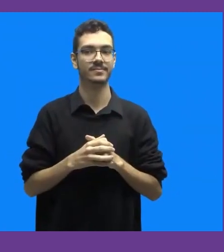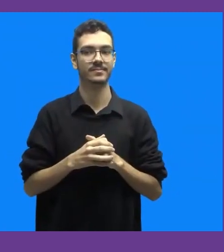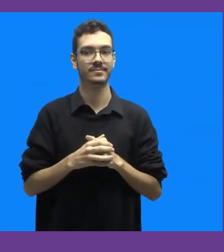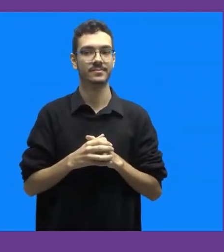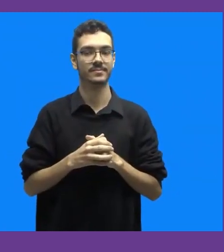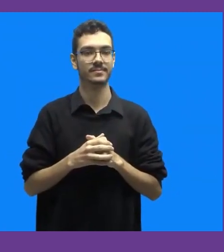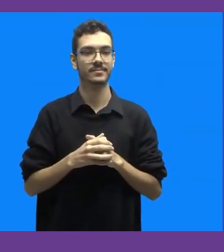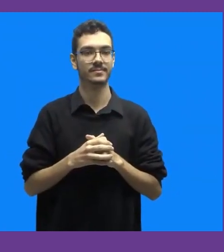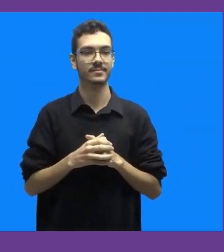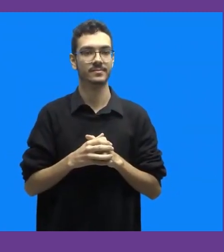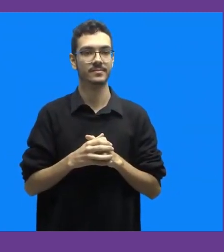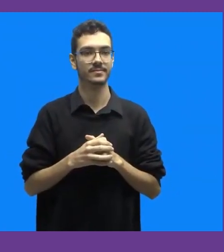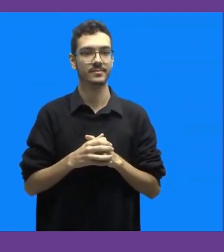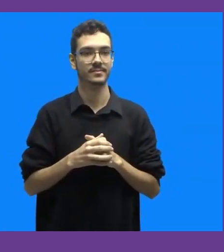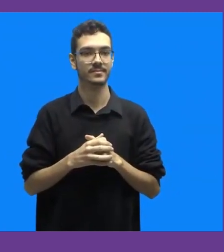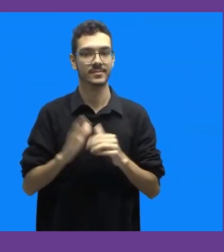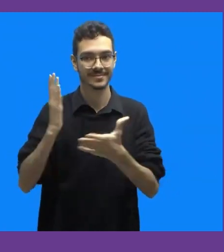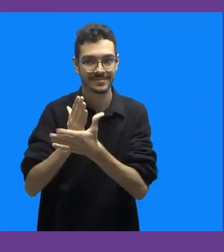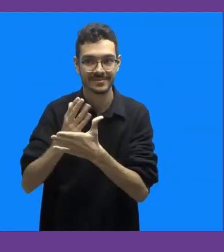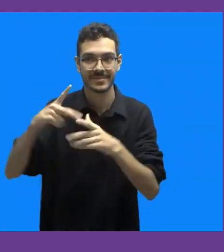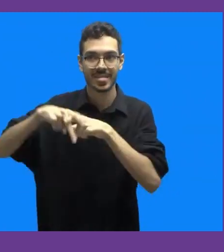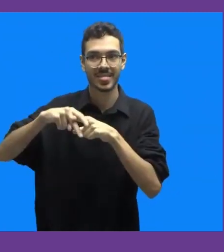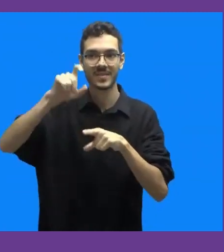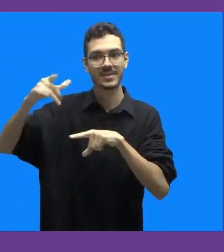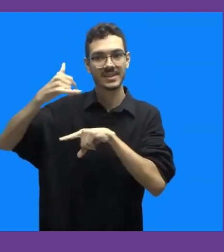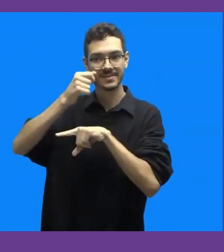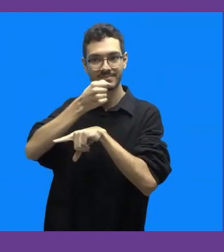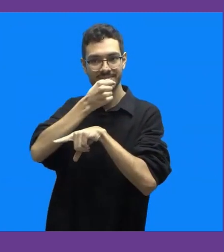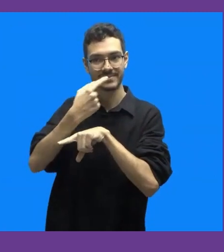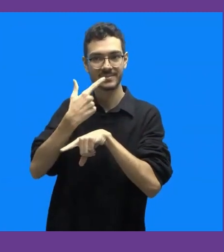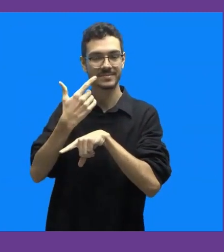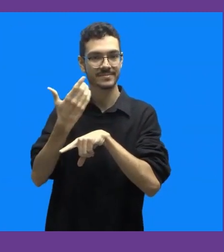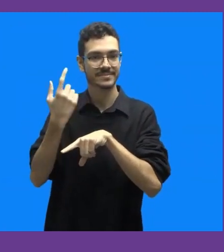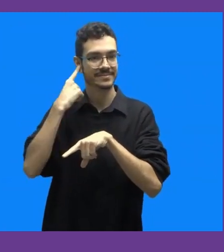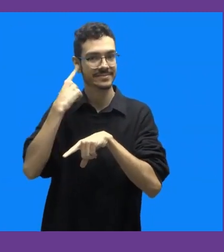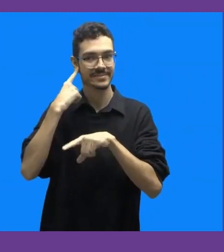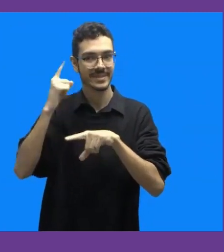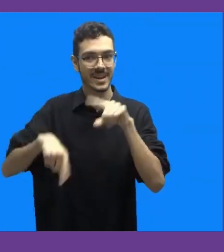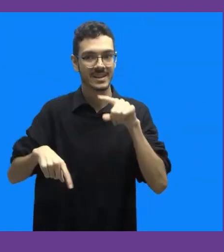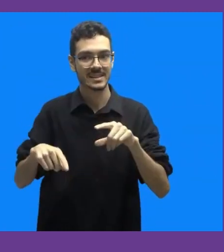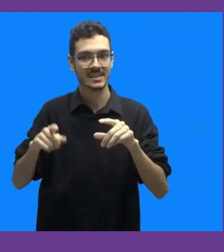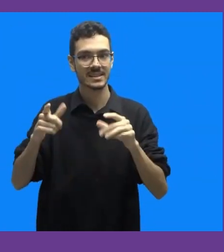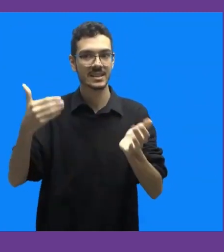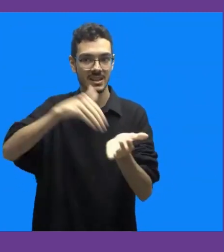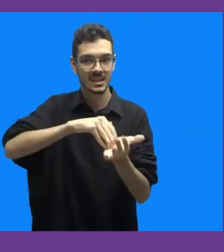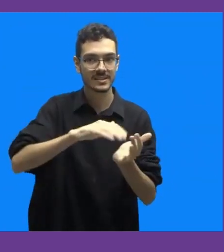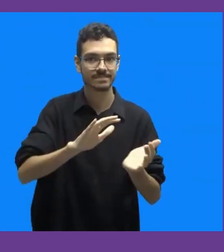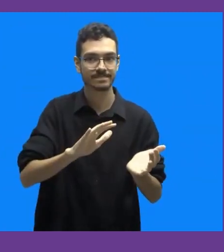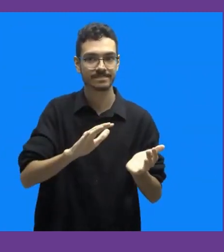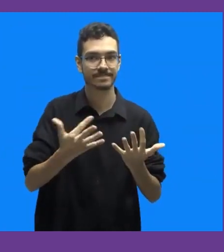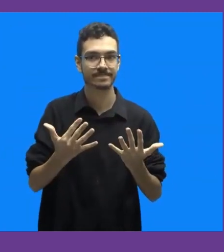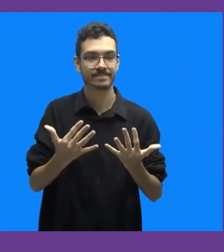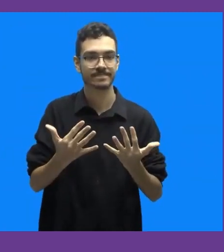I covered a little bit what you asked. Something, if it's okay for you, I would like to know what do you think about